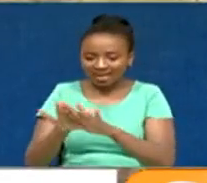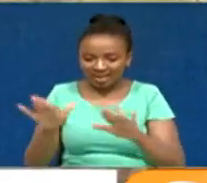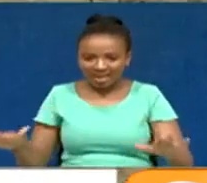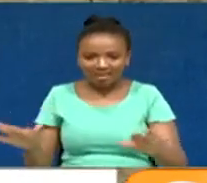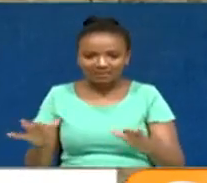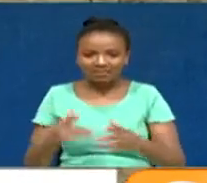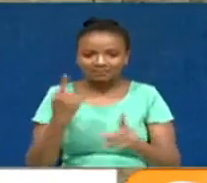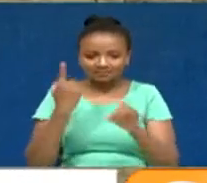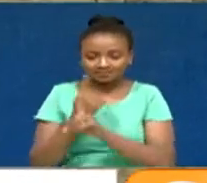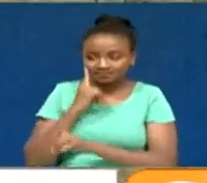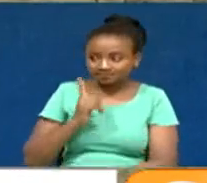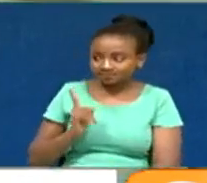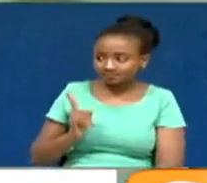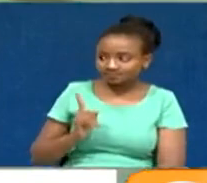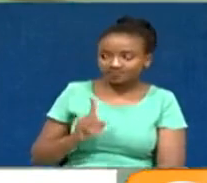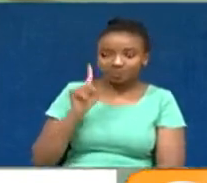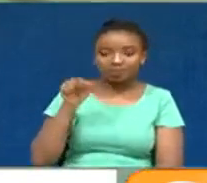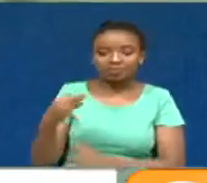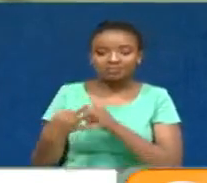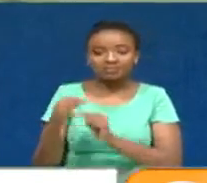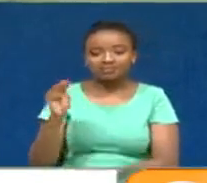at approximately 1.8 million shillings.